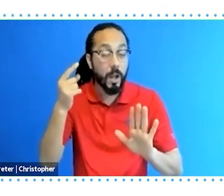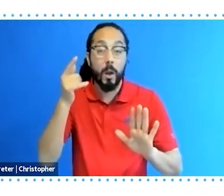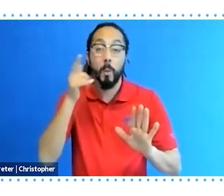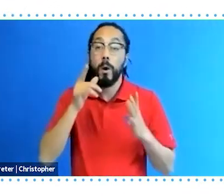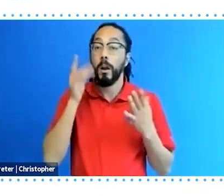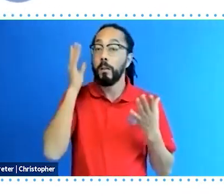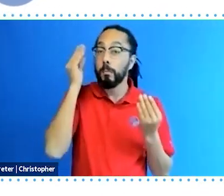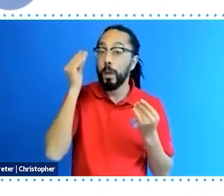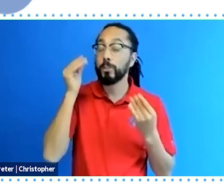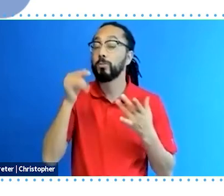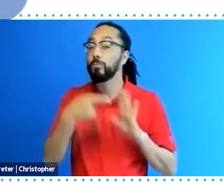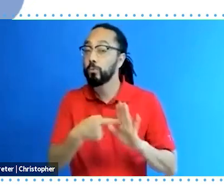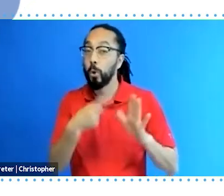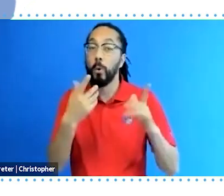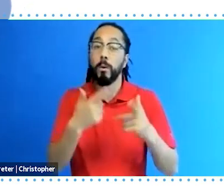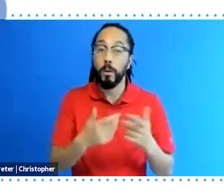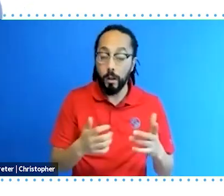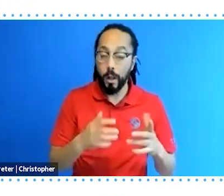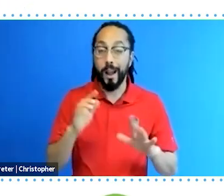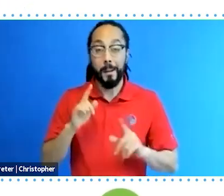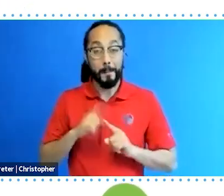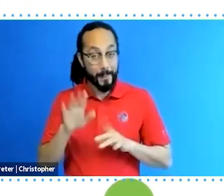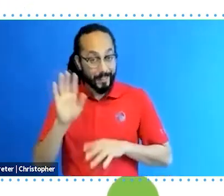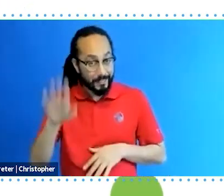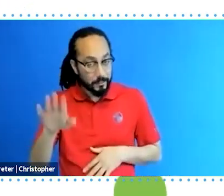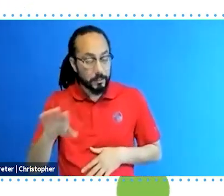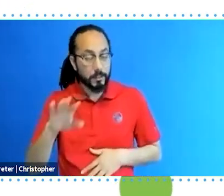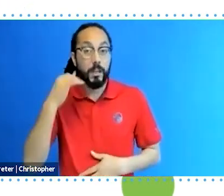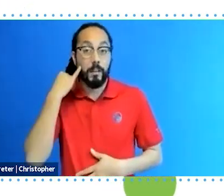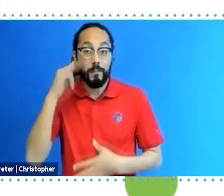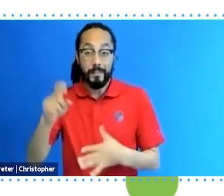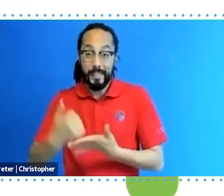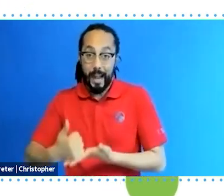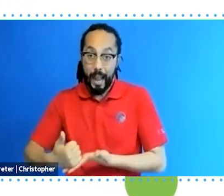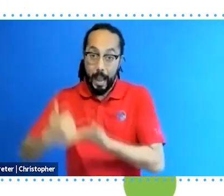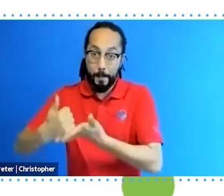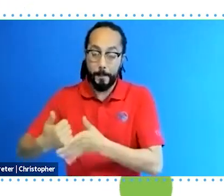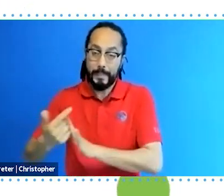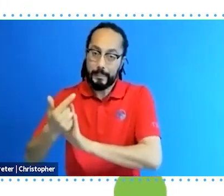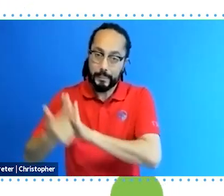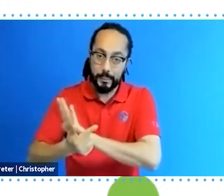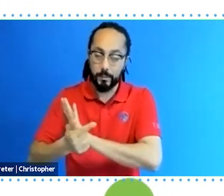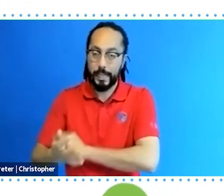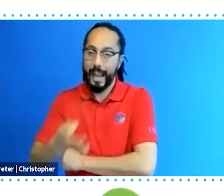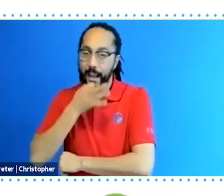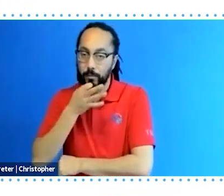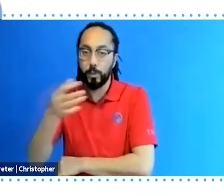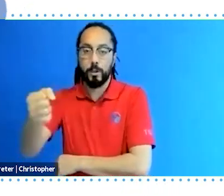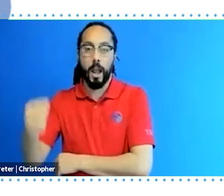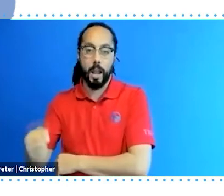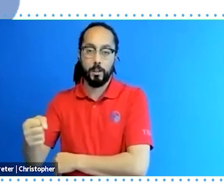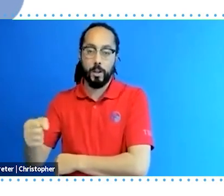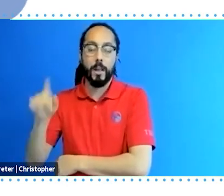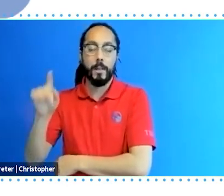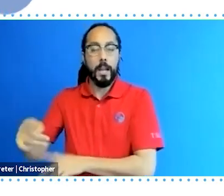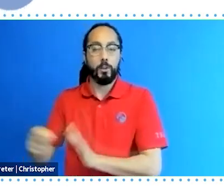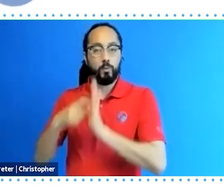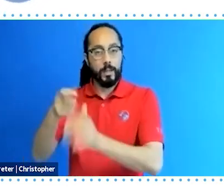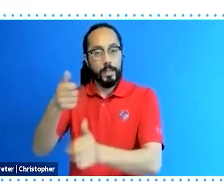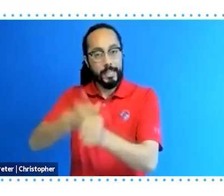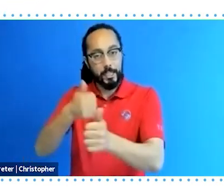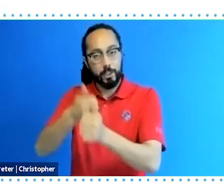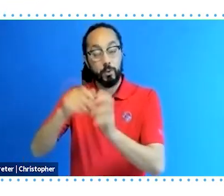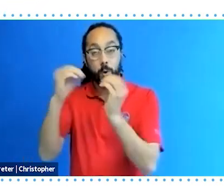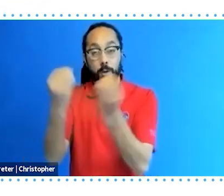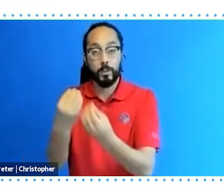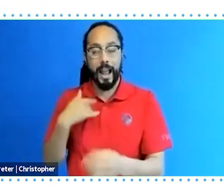I, advise that you seek legal and/or human resources expert advice as required, as each organization has its